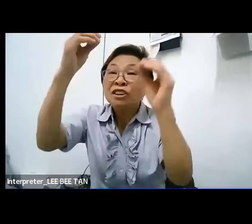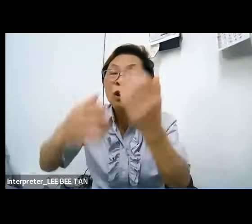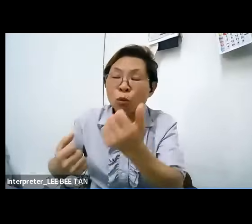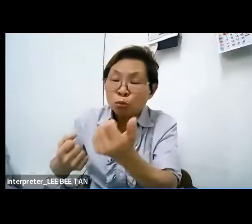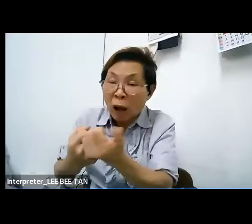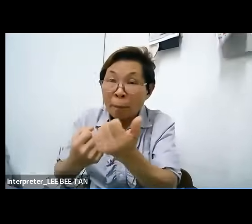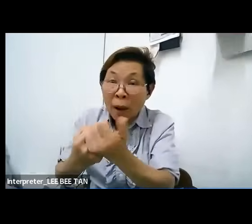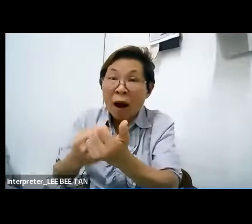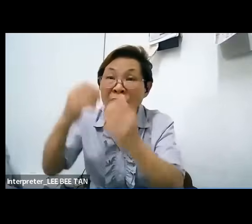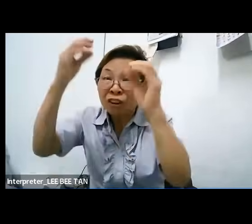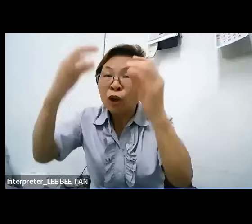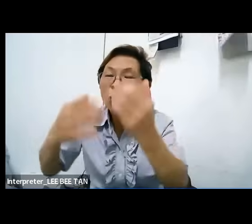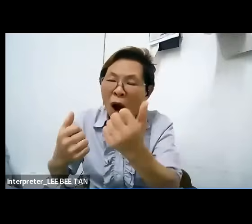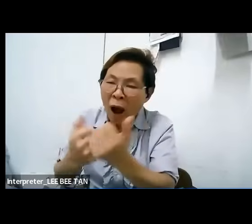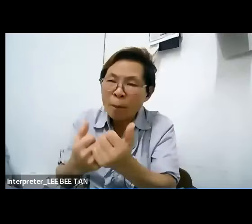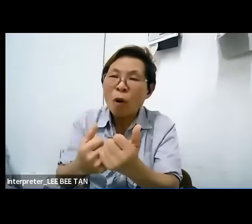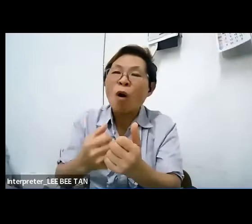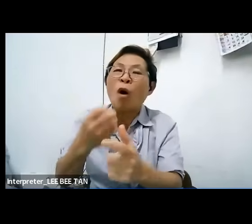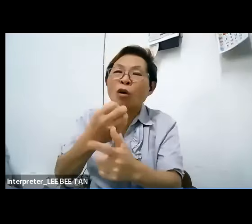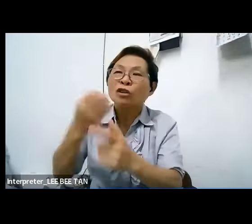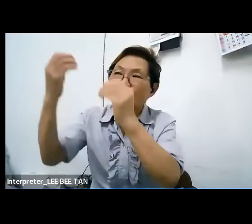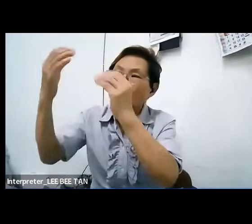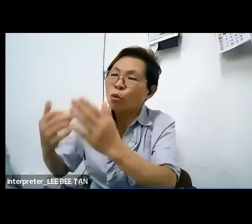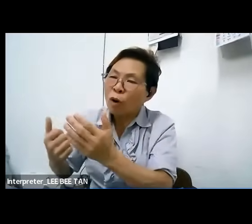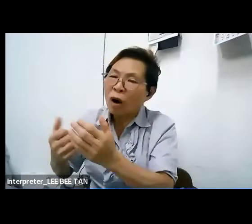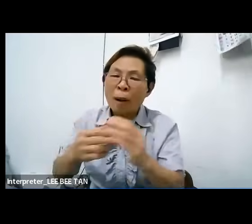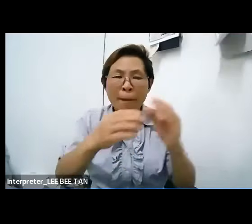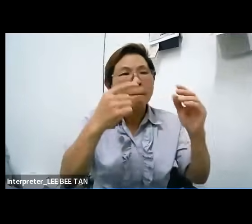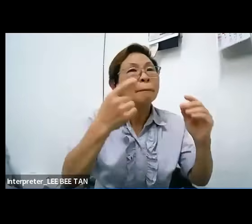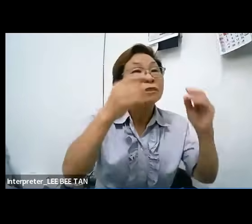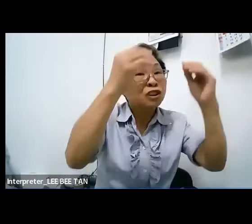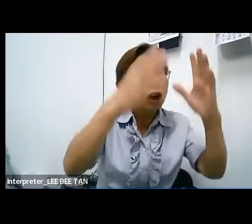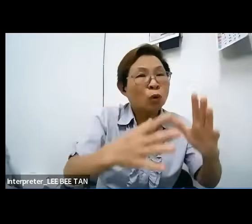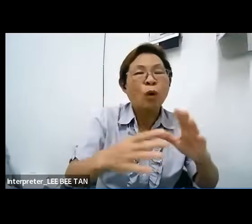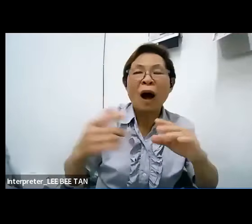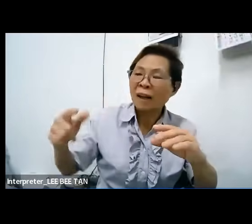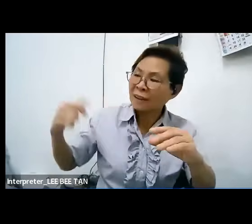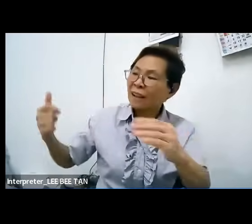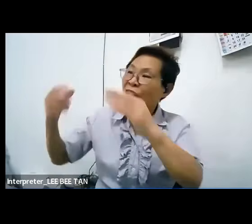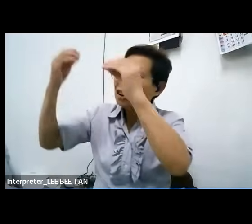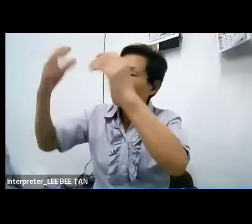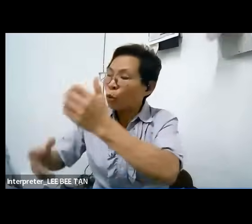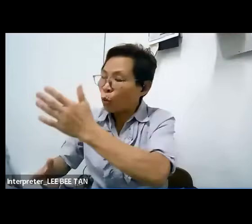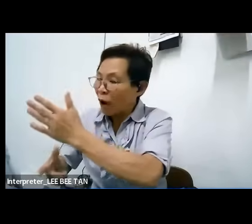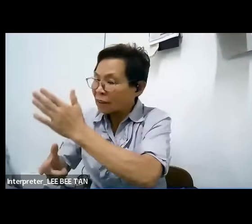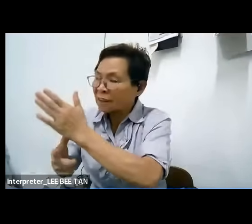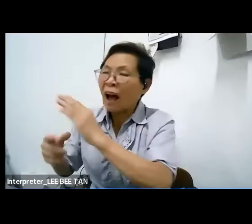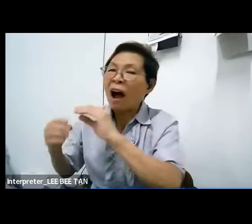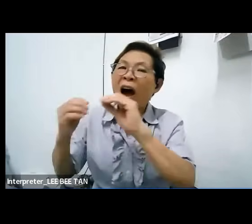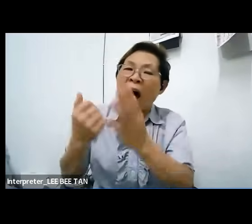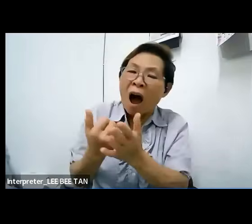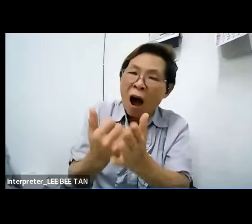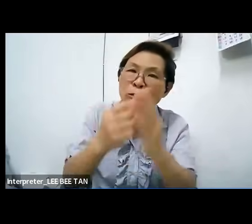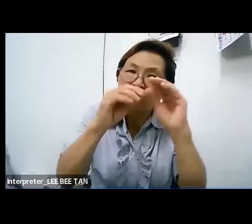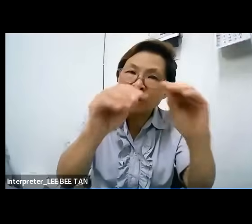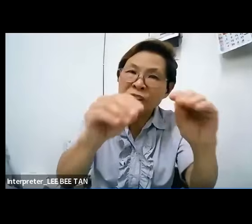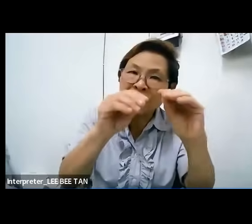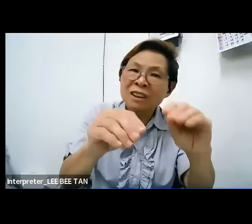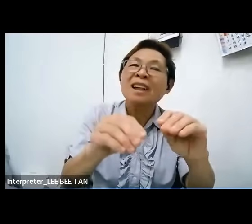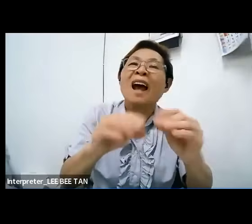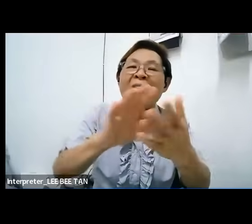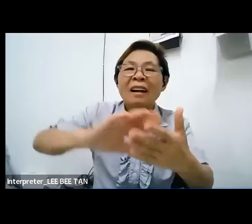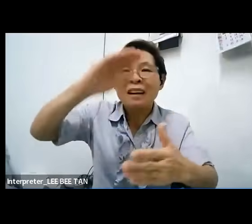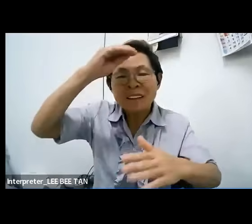teachers to help the subject teachers in the implementation of teaching and learning activities.